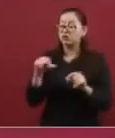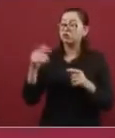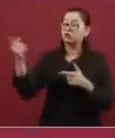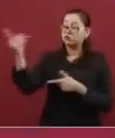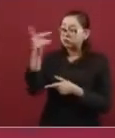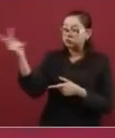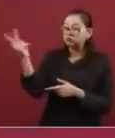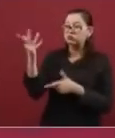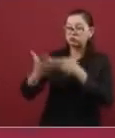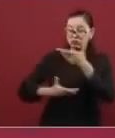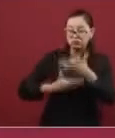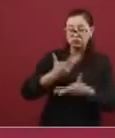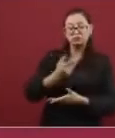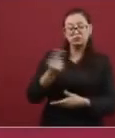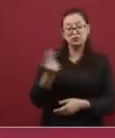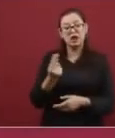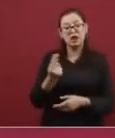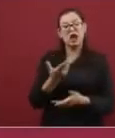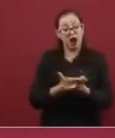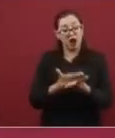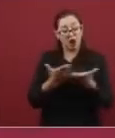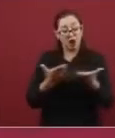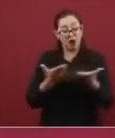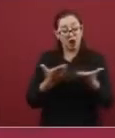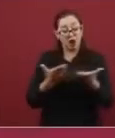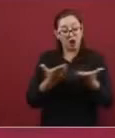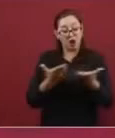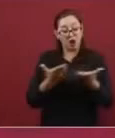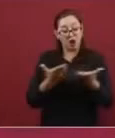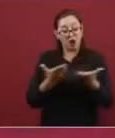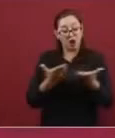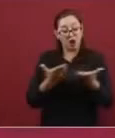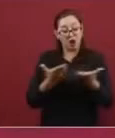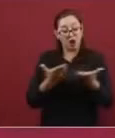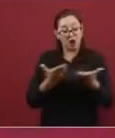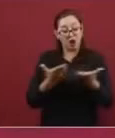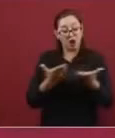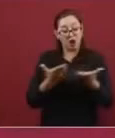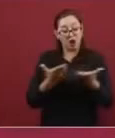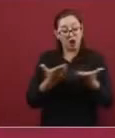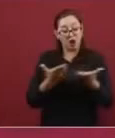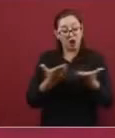like. Okay, so now this is where he talks about.